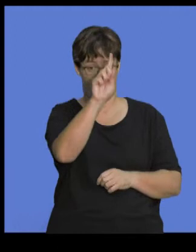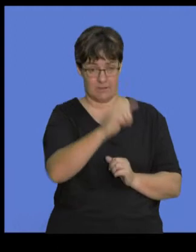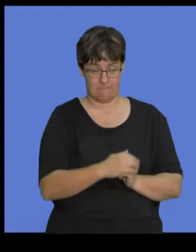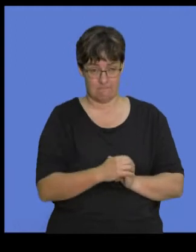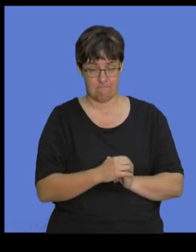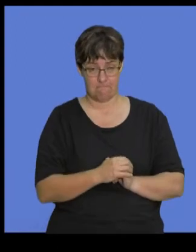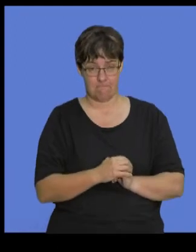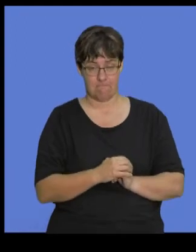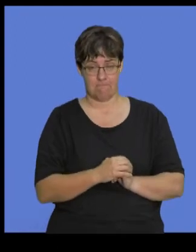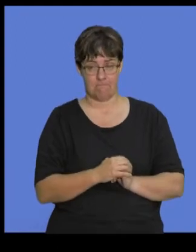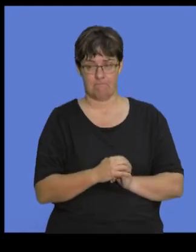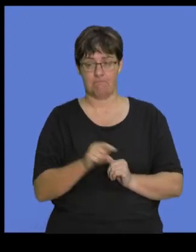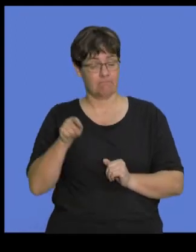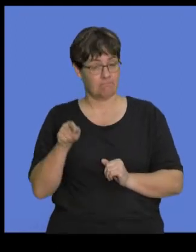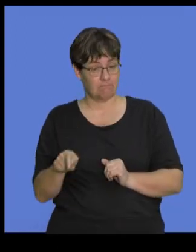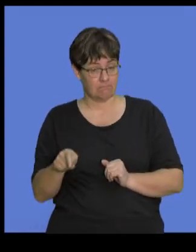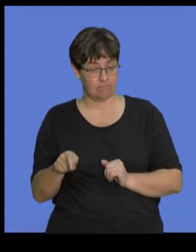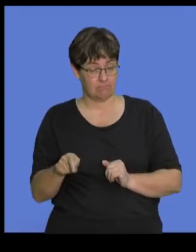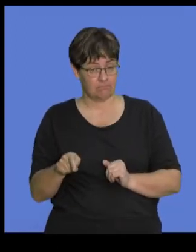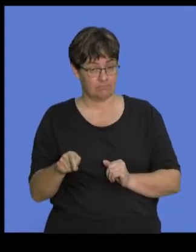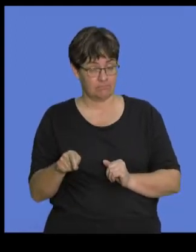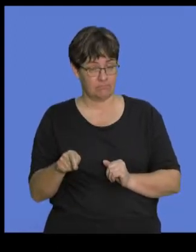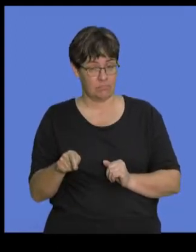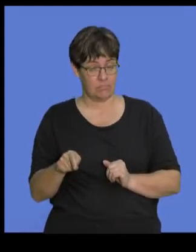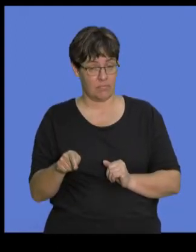coulomb, okay? And then we've got